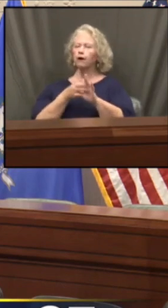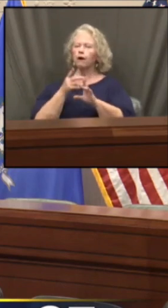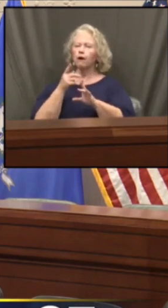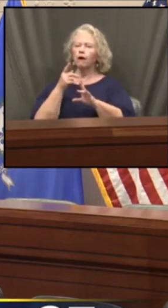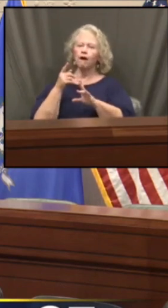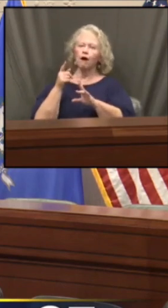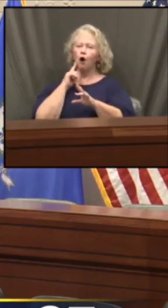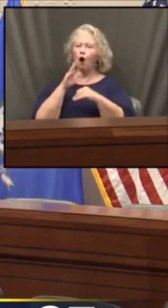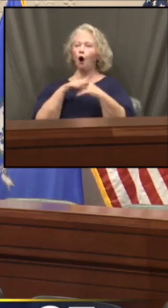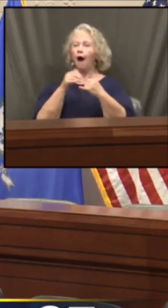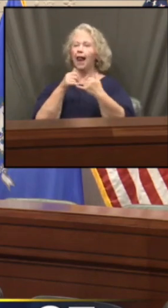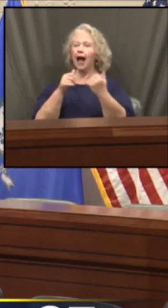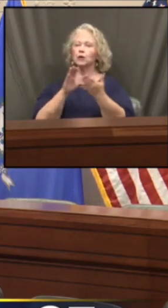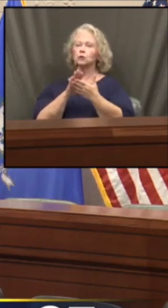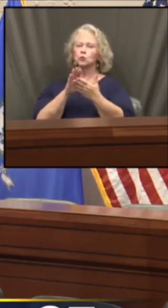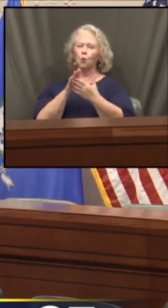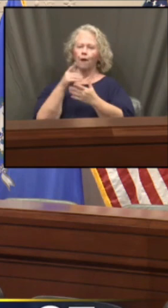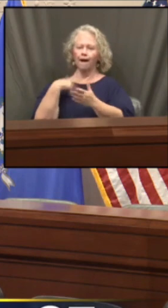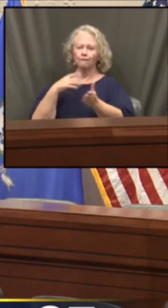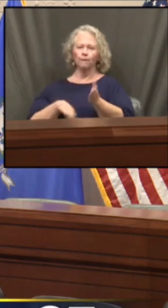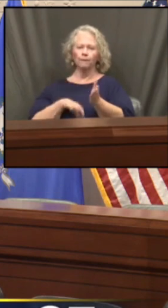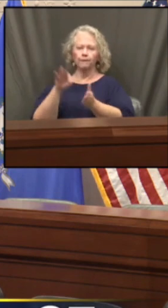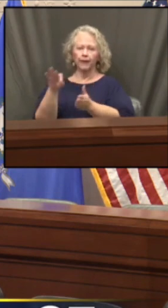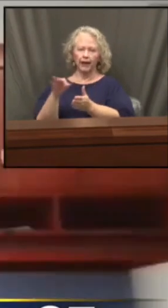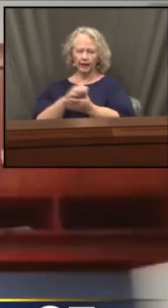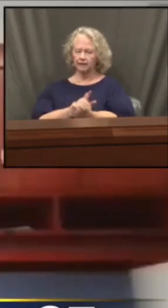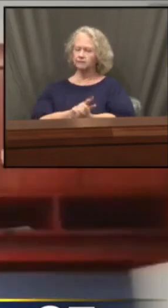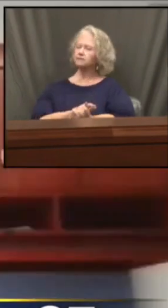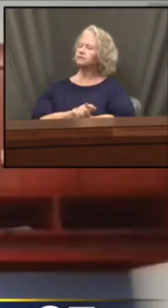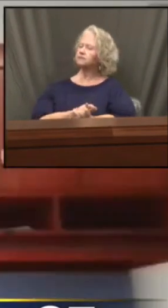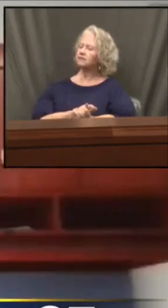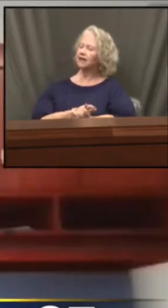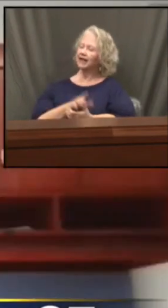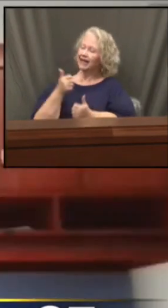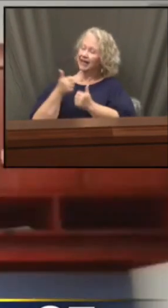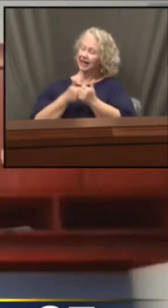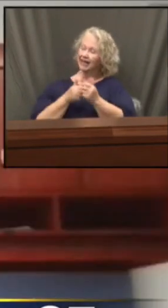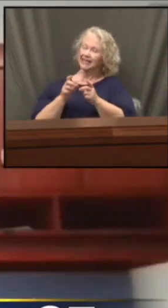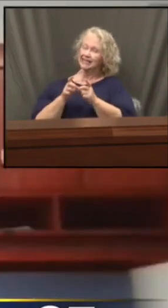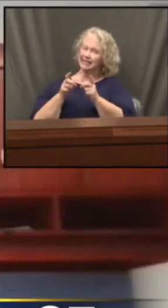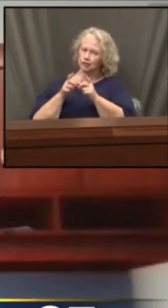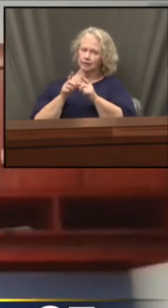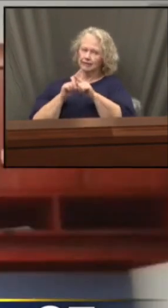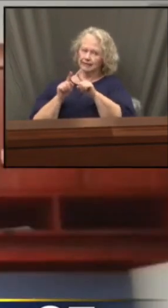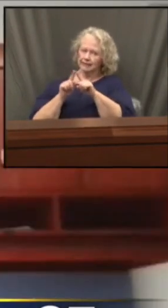school online. Yeah, so districts are working individually, again,